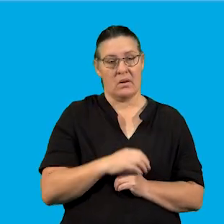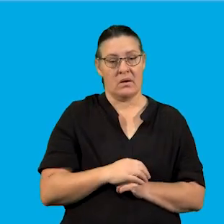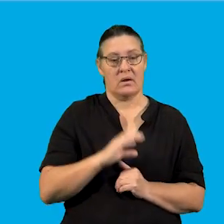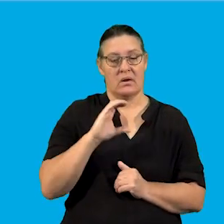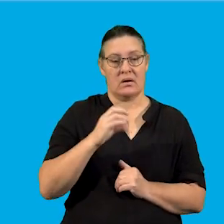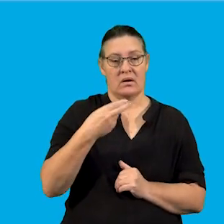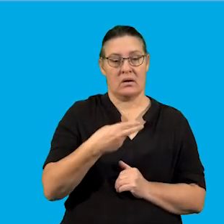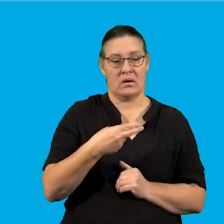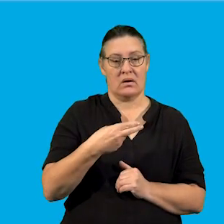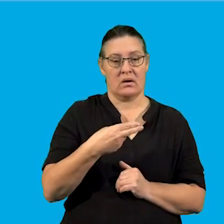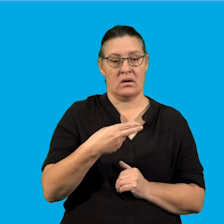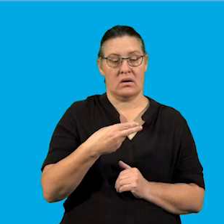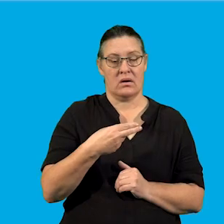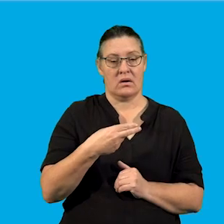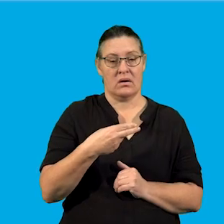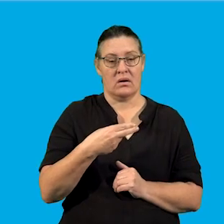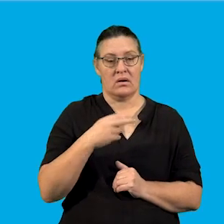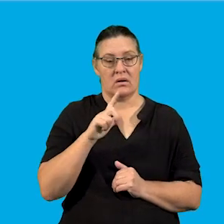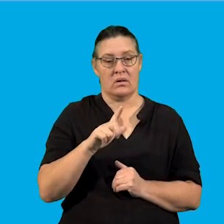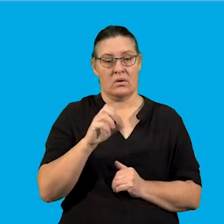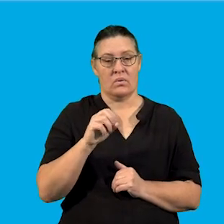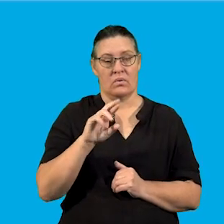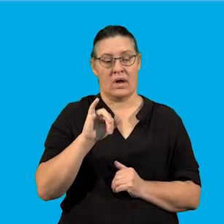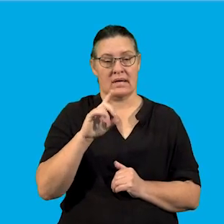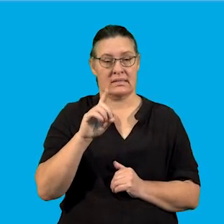It's going to be copper